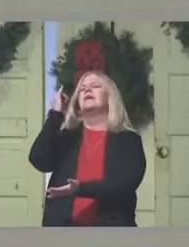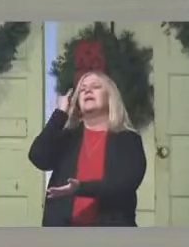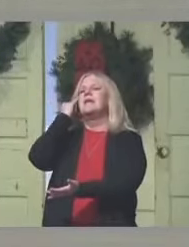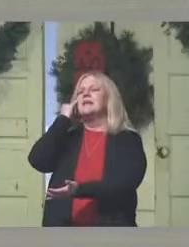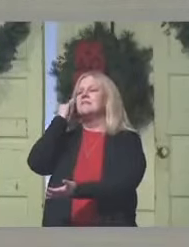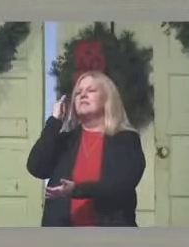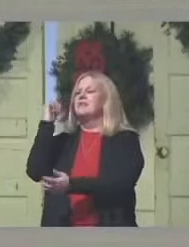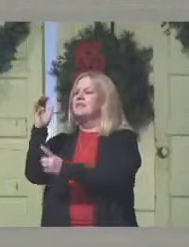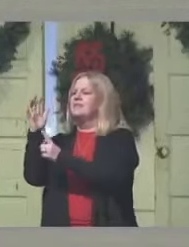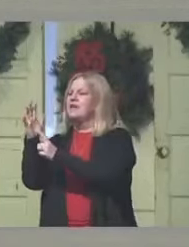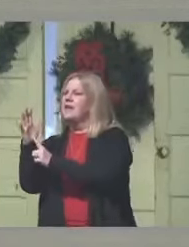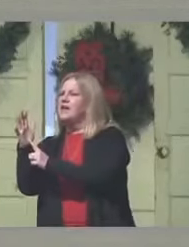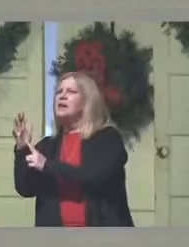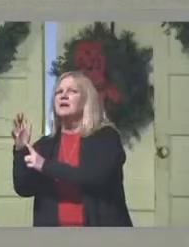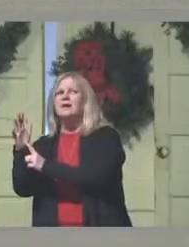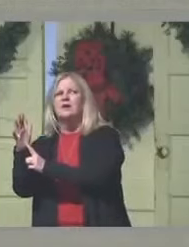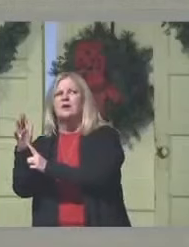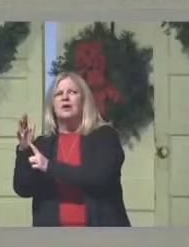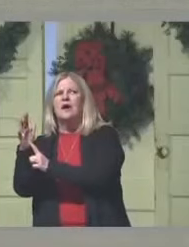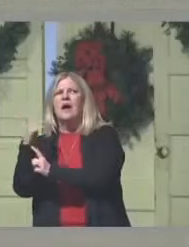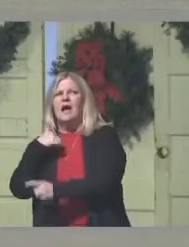lantern, confessing its need,